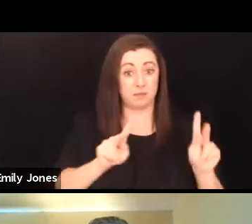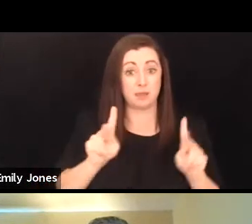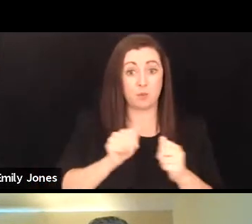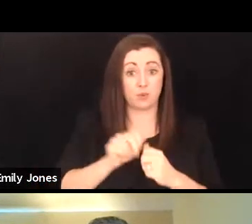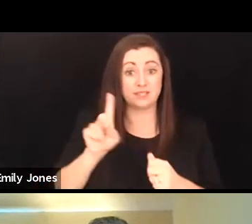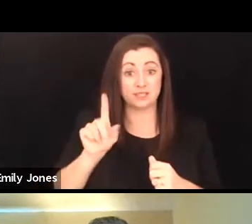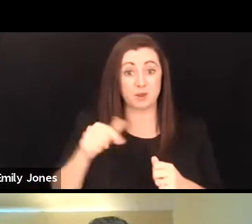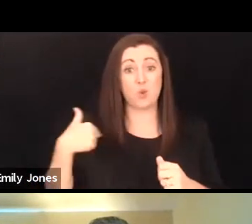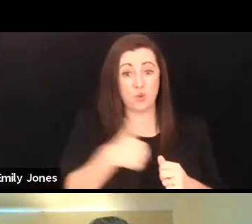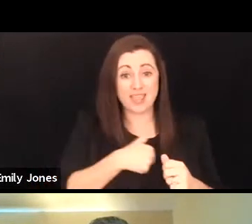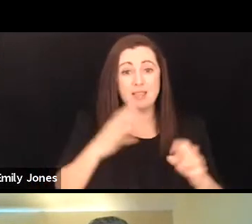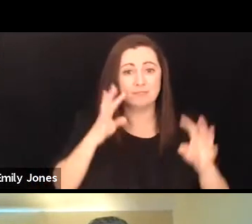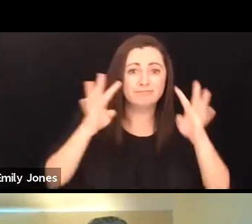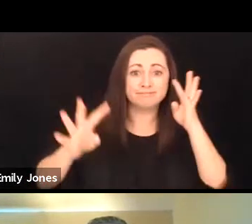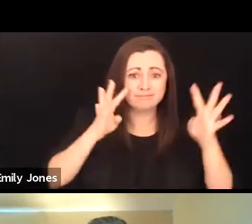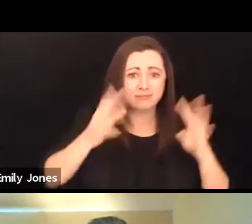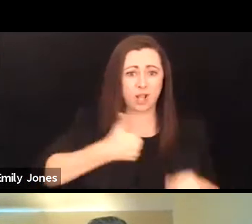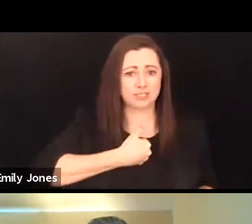own, we know what